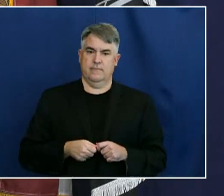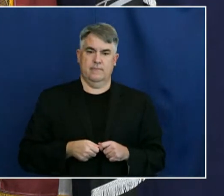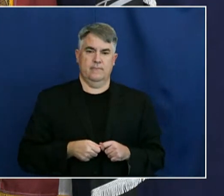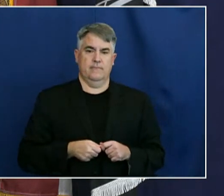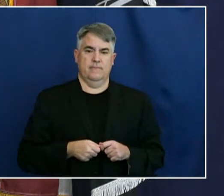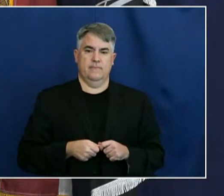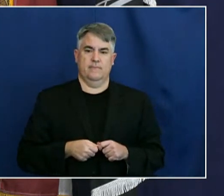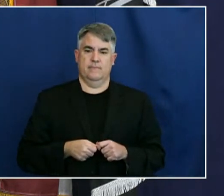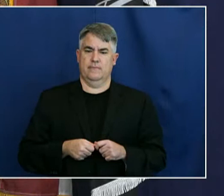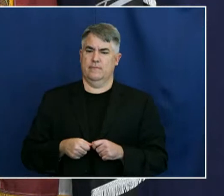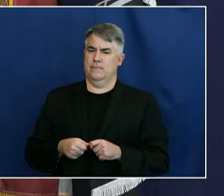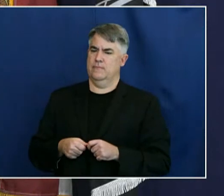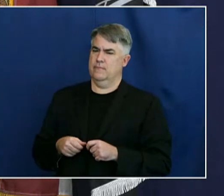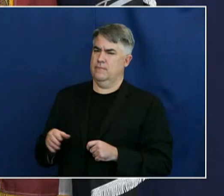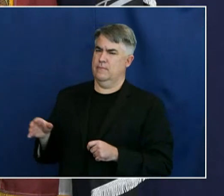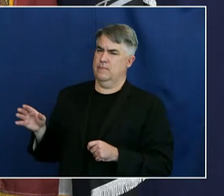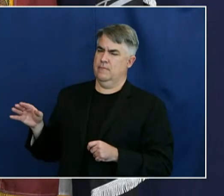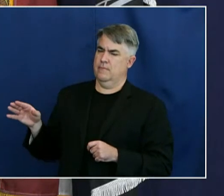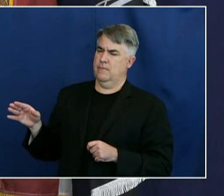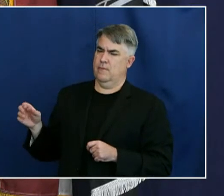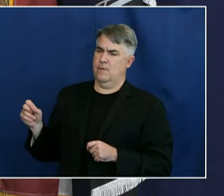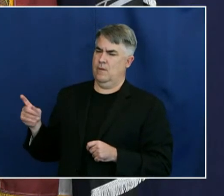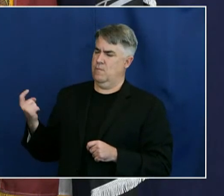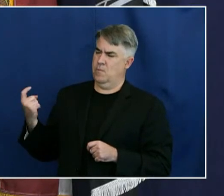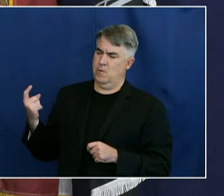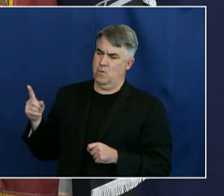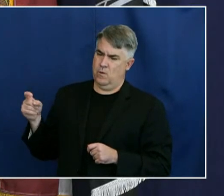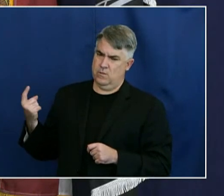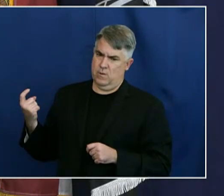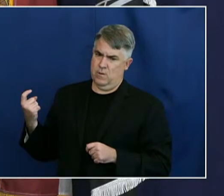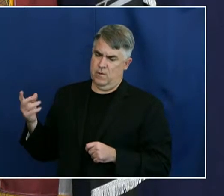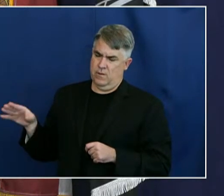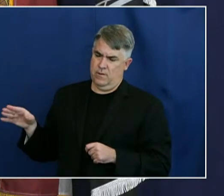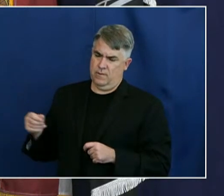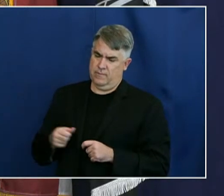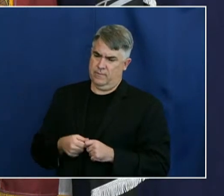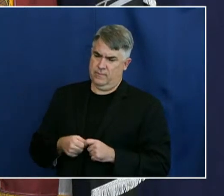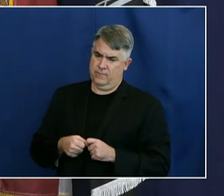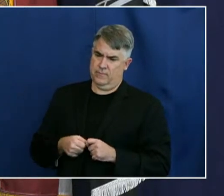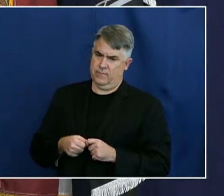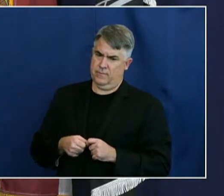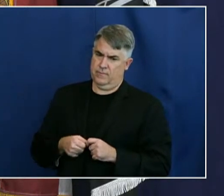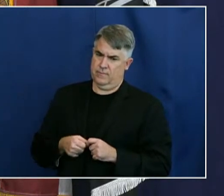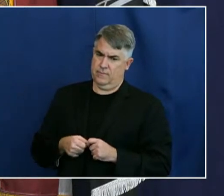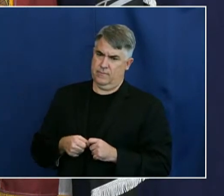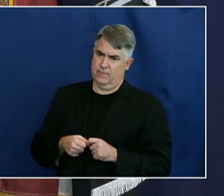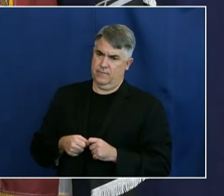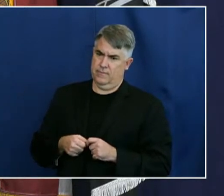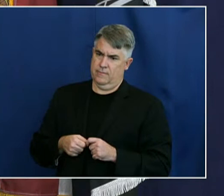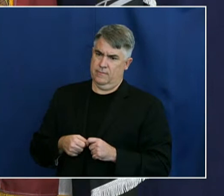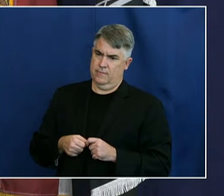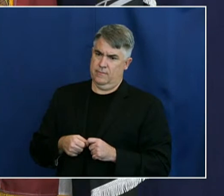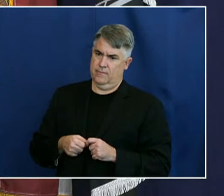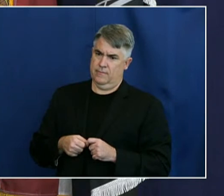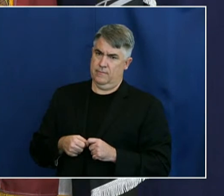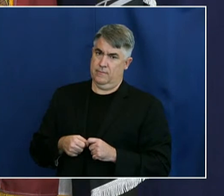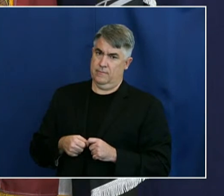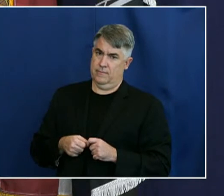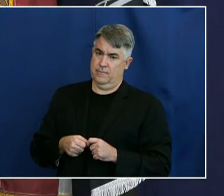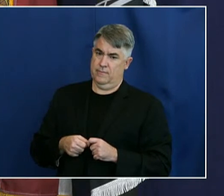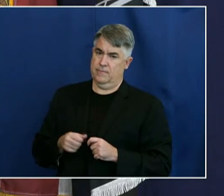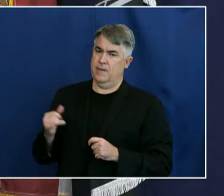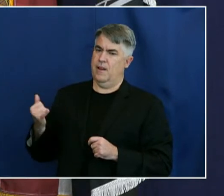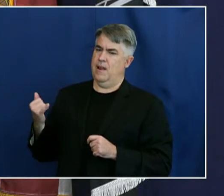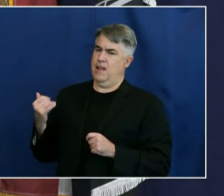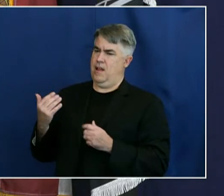And Doctor, just one additional question. This involves the current level of new cases that are coming